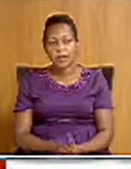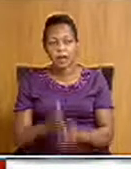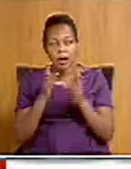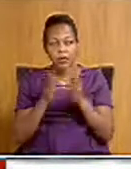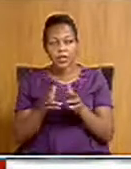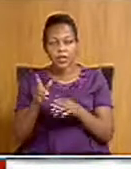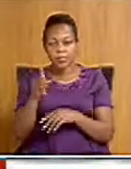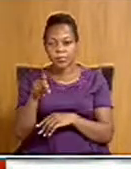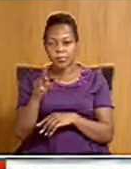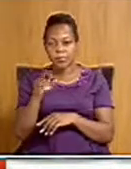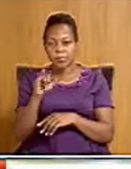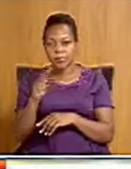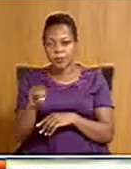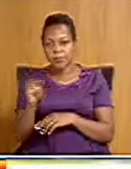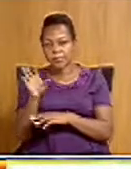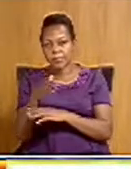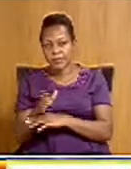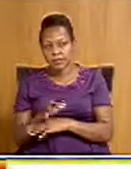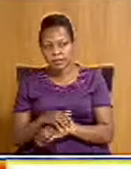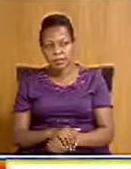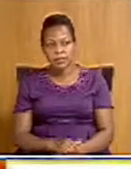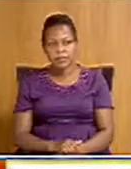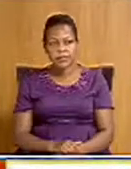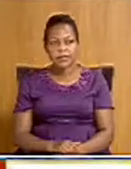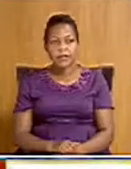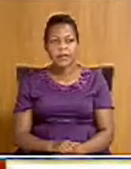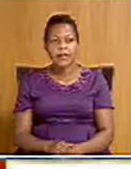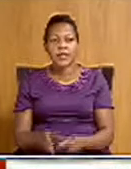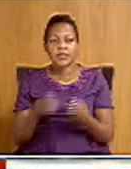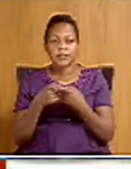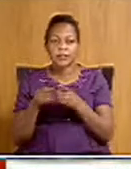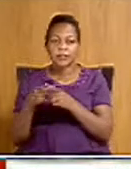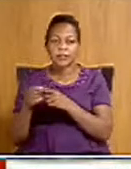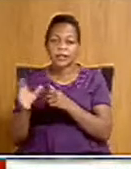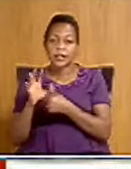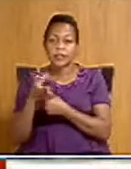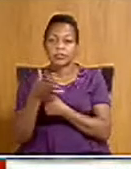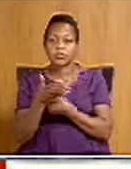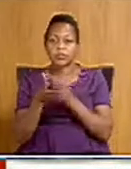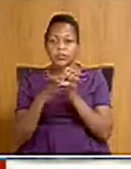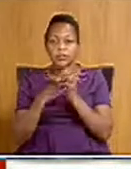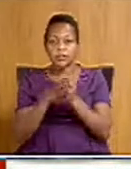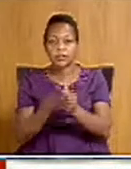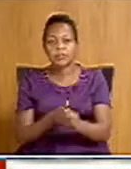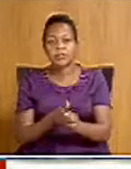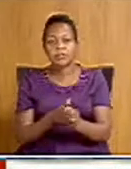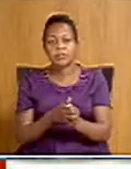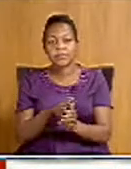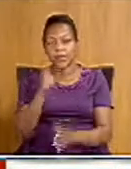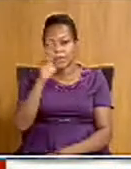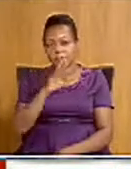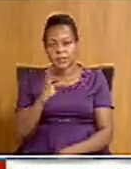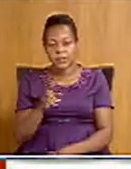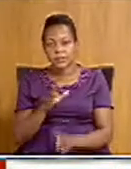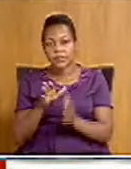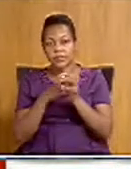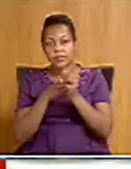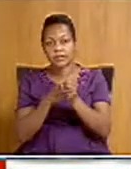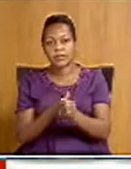Prime Minister, Their Highnesses, the cultural leaders, the religious